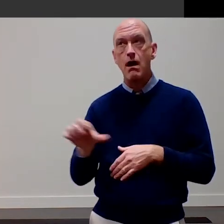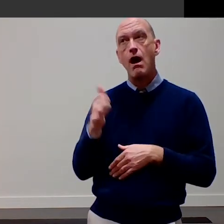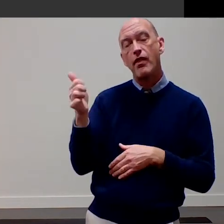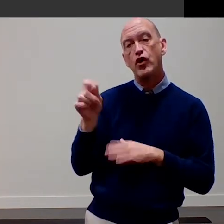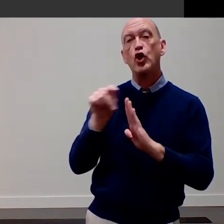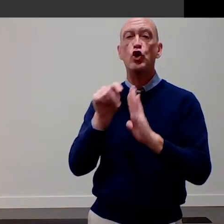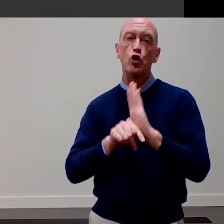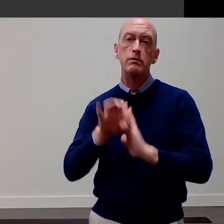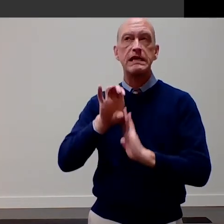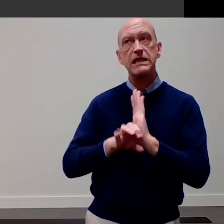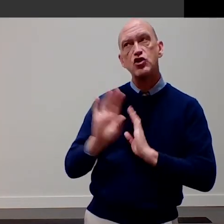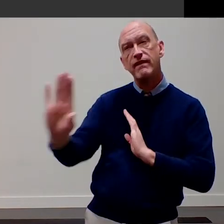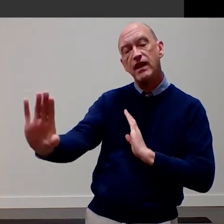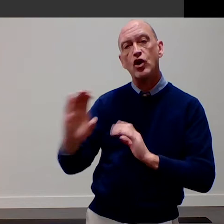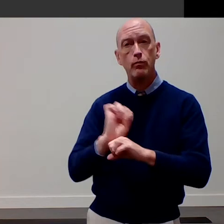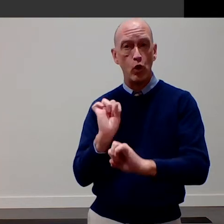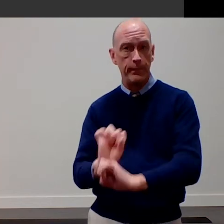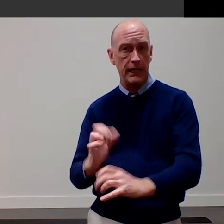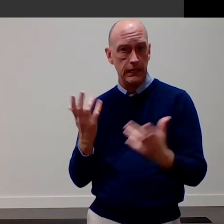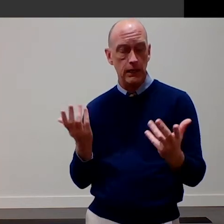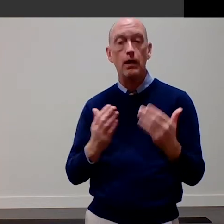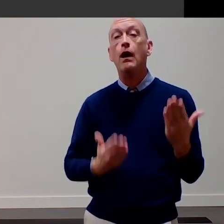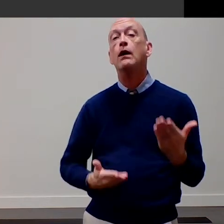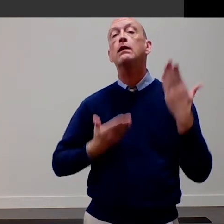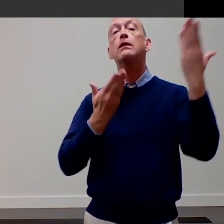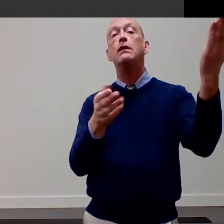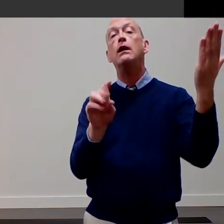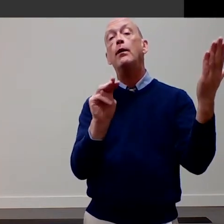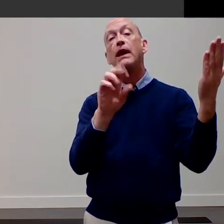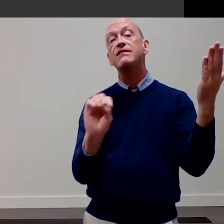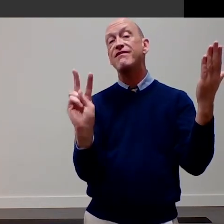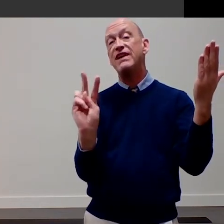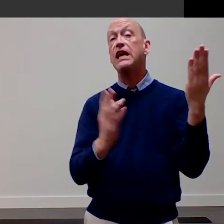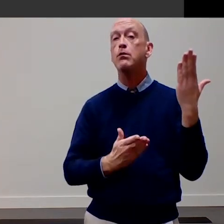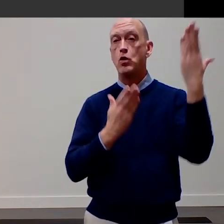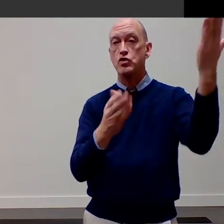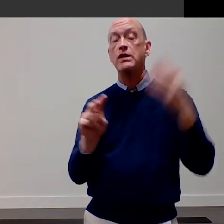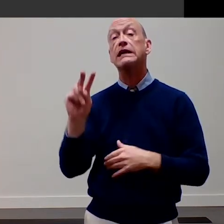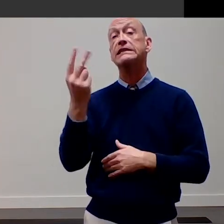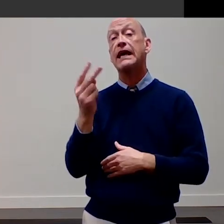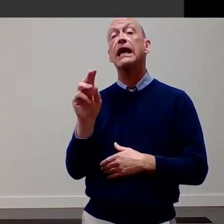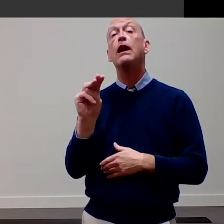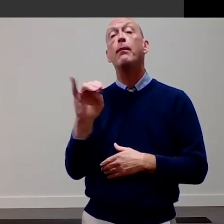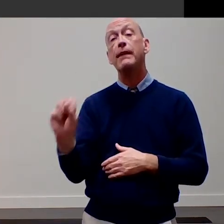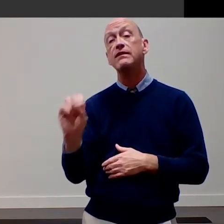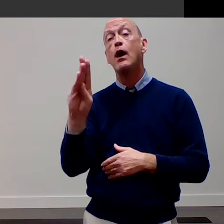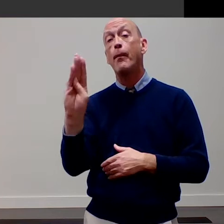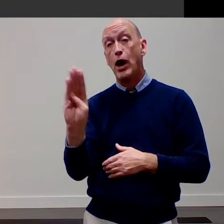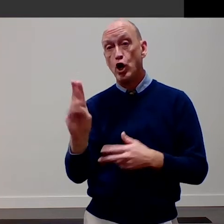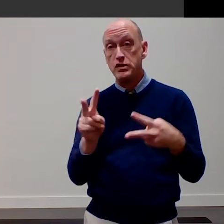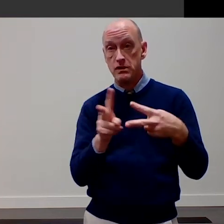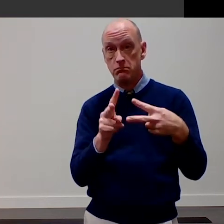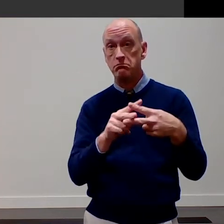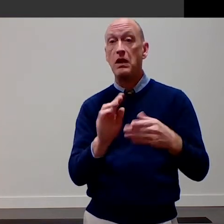and conditions of their employment? So moved, Varwig. Second, Barnes. It's